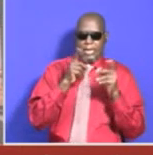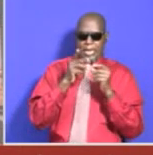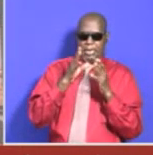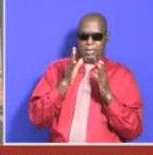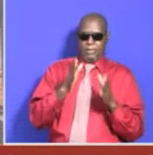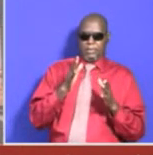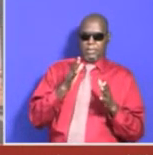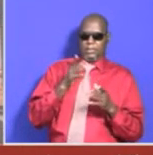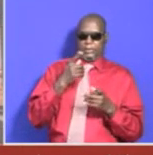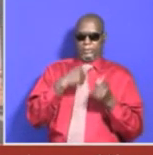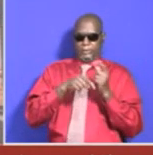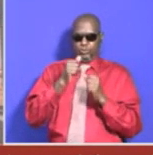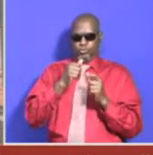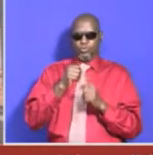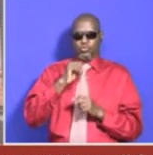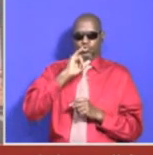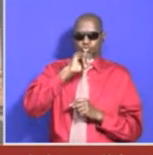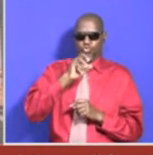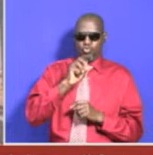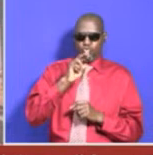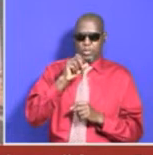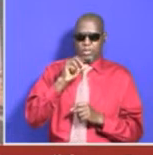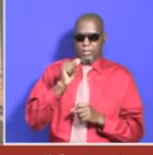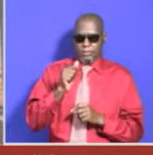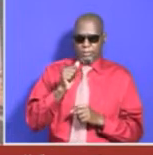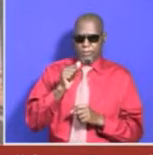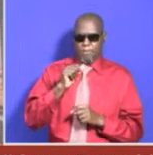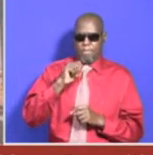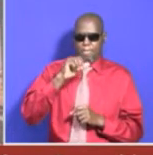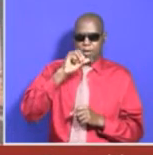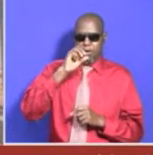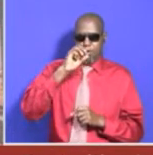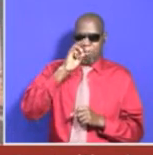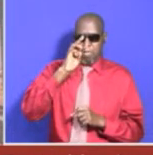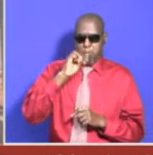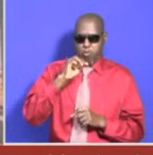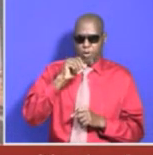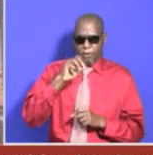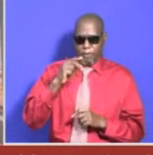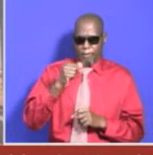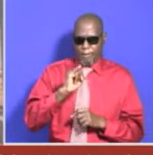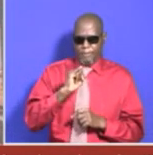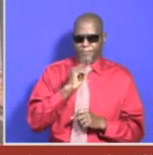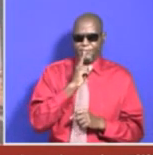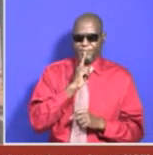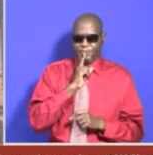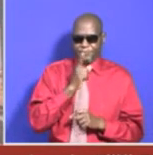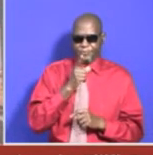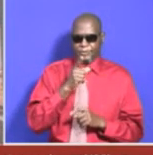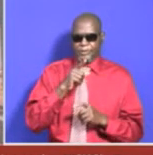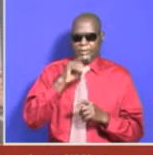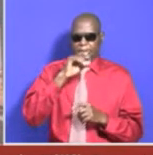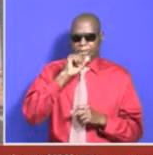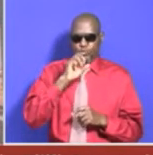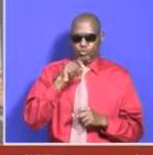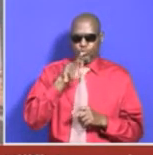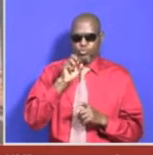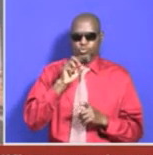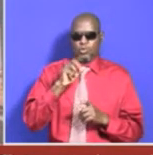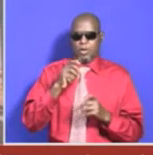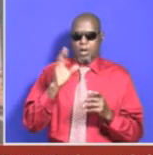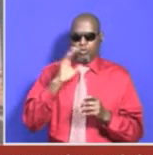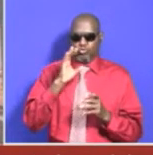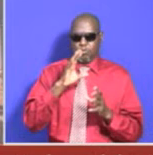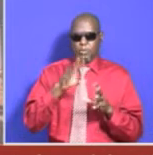Channel Development Julius Mwangi said the campaign is part of the company's promise to Isuzu customers to provide enhanced services